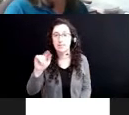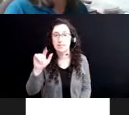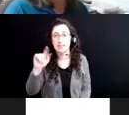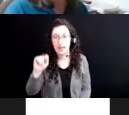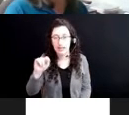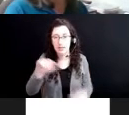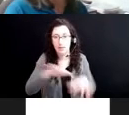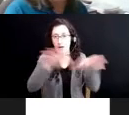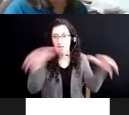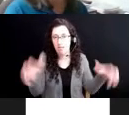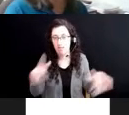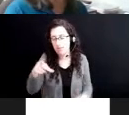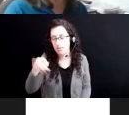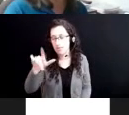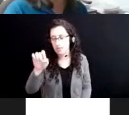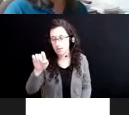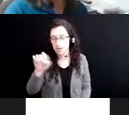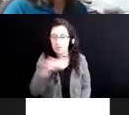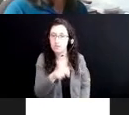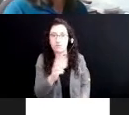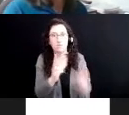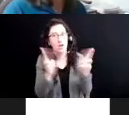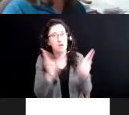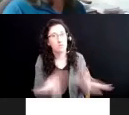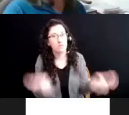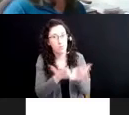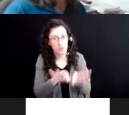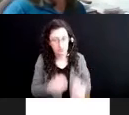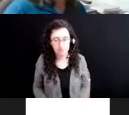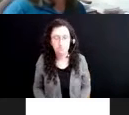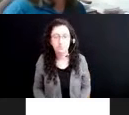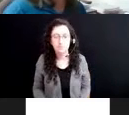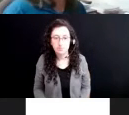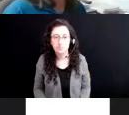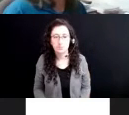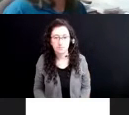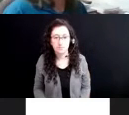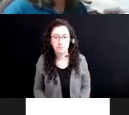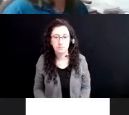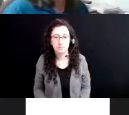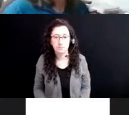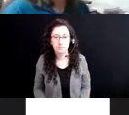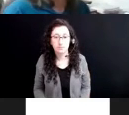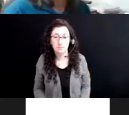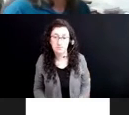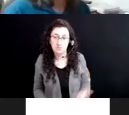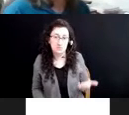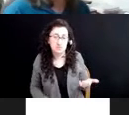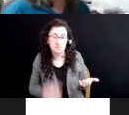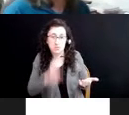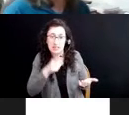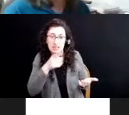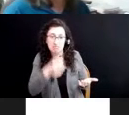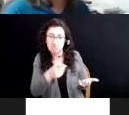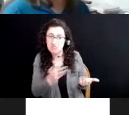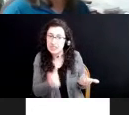habitat element, extremely important. And in the scheme of things, they're really easy to provide. I have